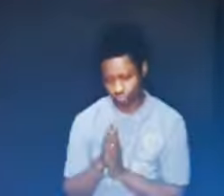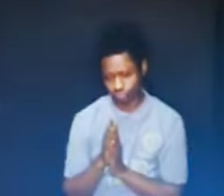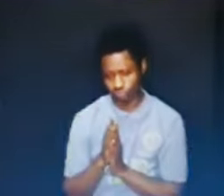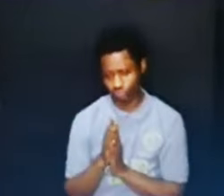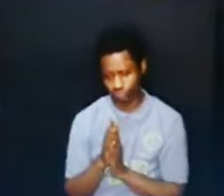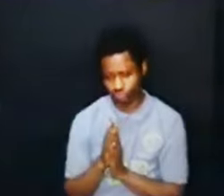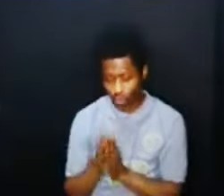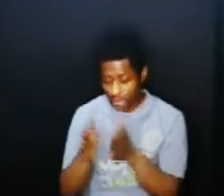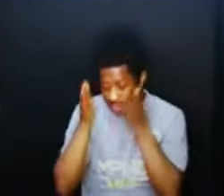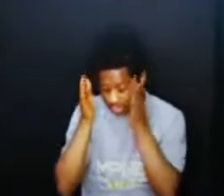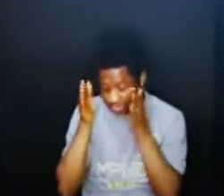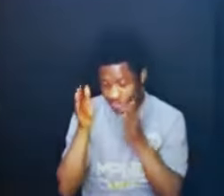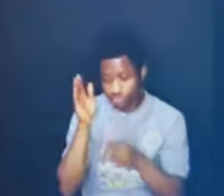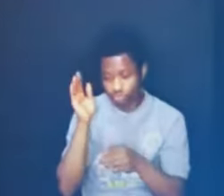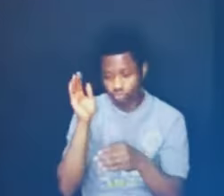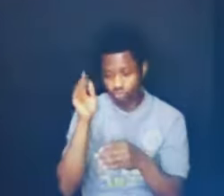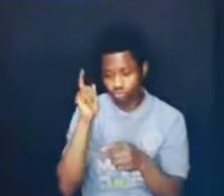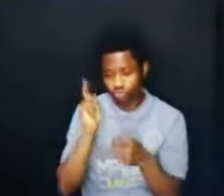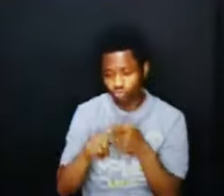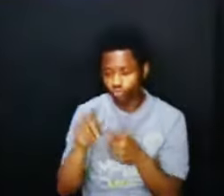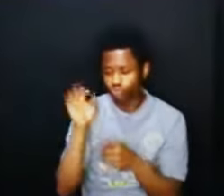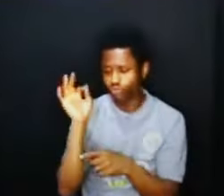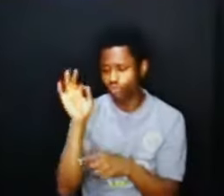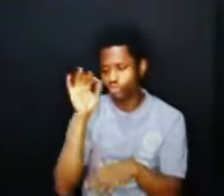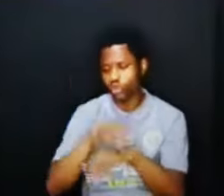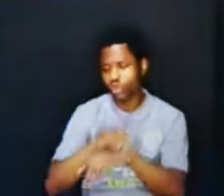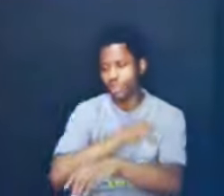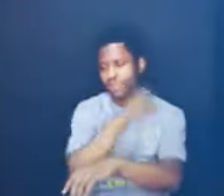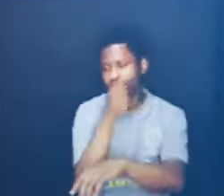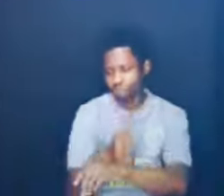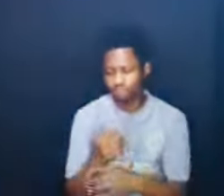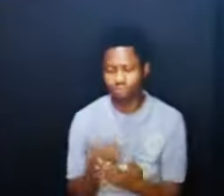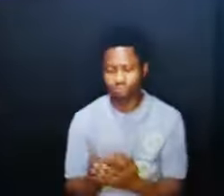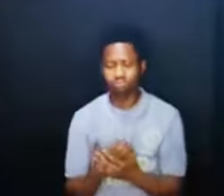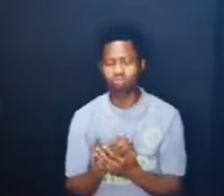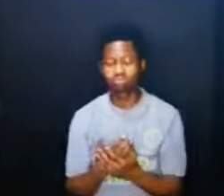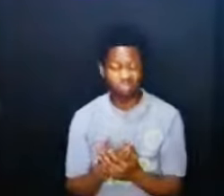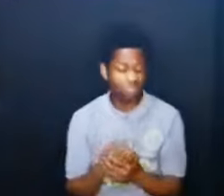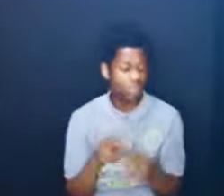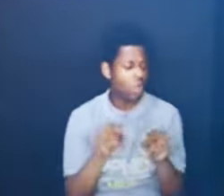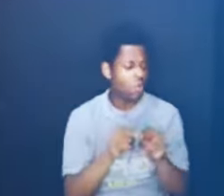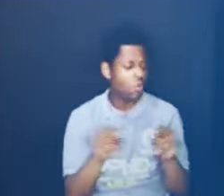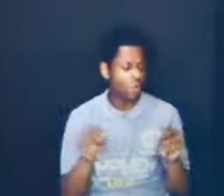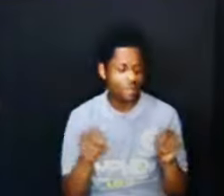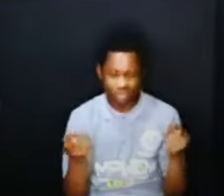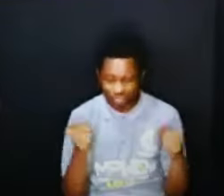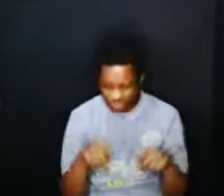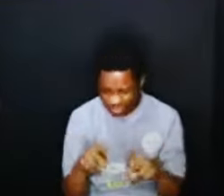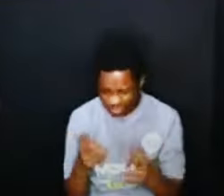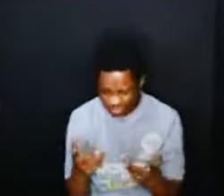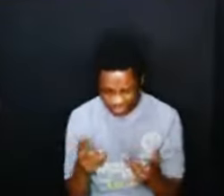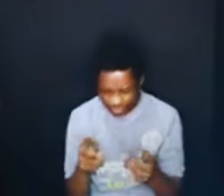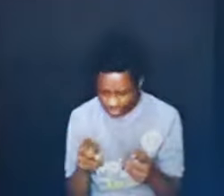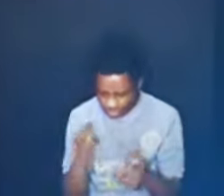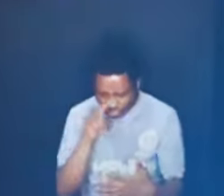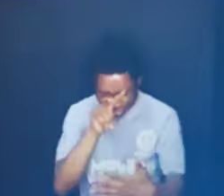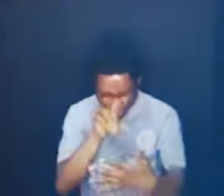the mount. Mumi entie Jesus san koma na odi. Now, normally, when you read the sermon on the mount, you see that this is